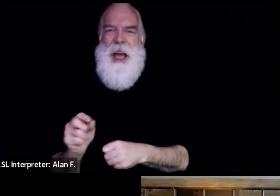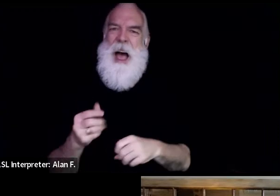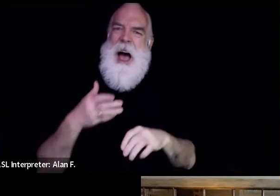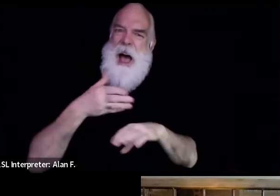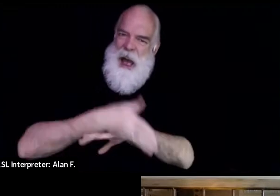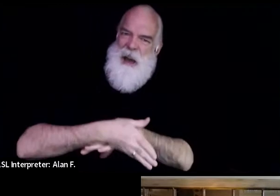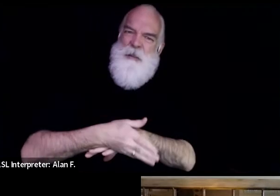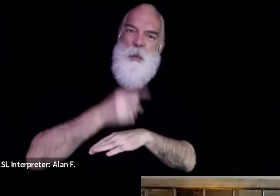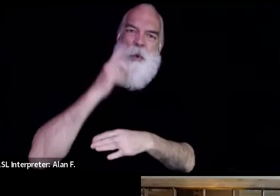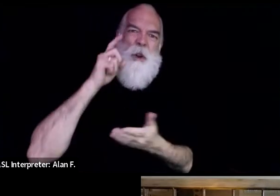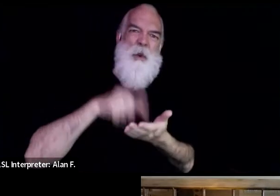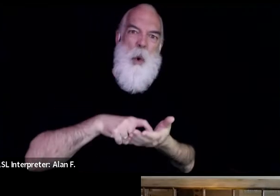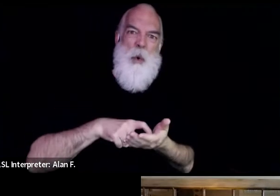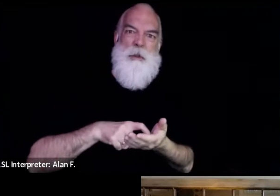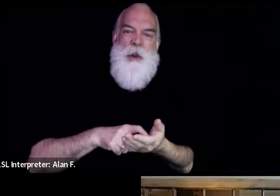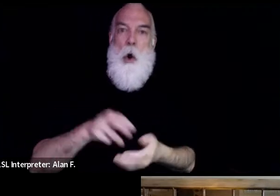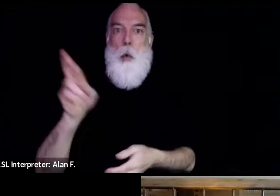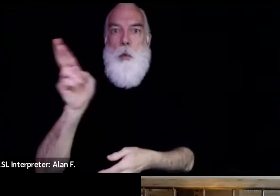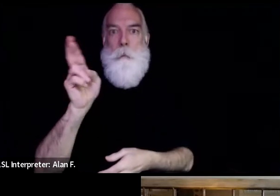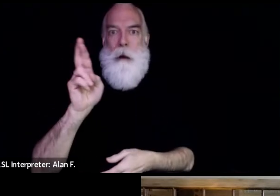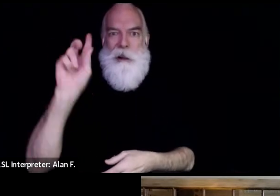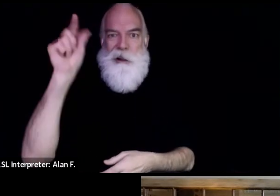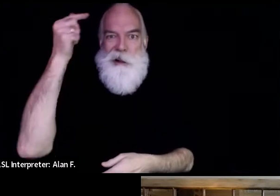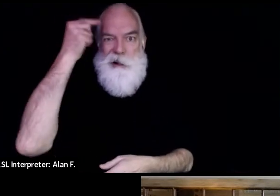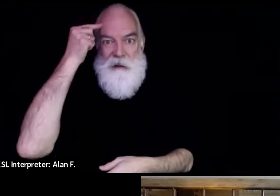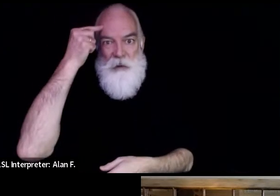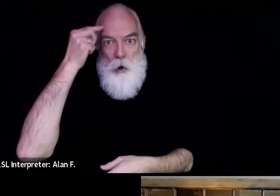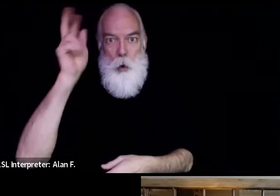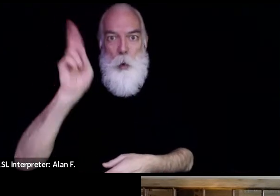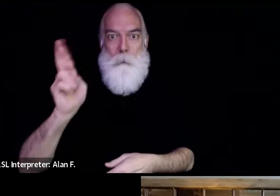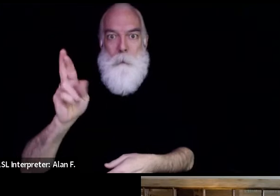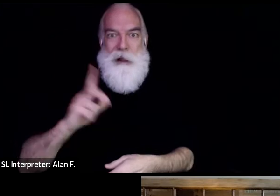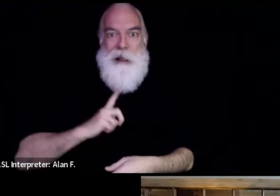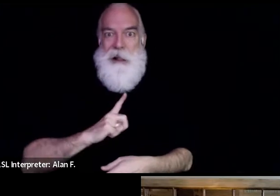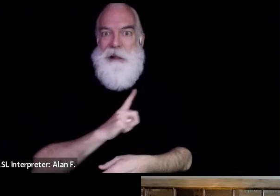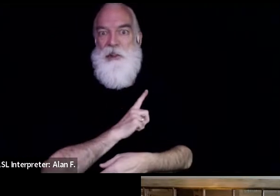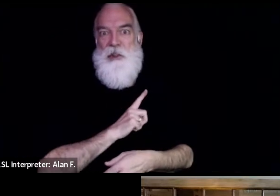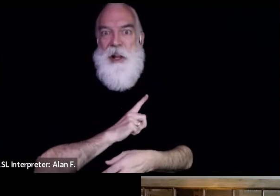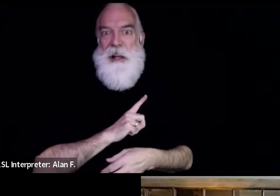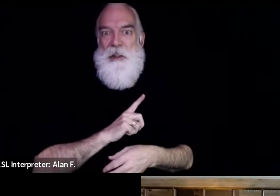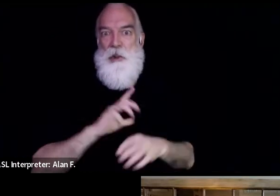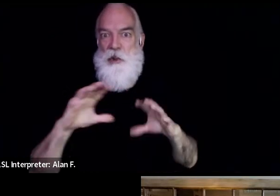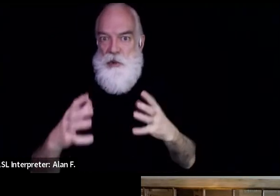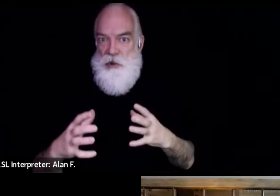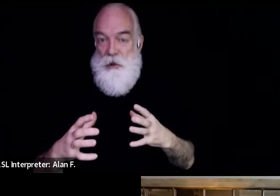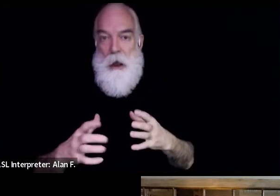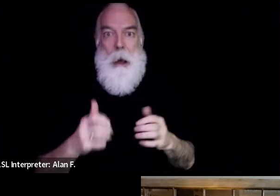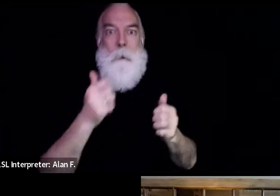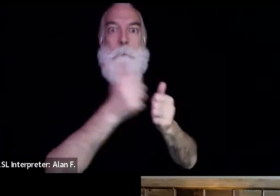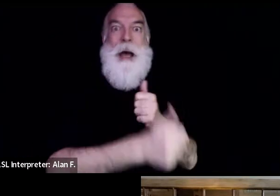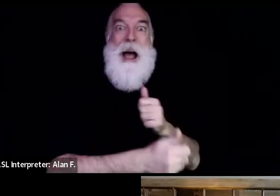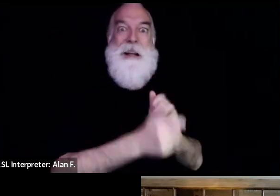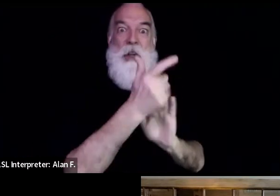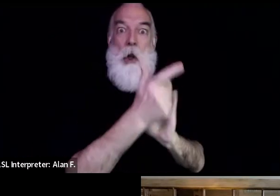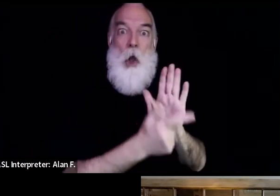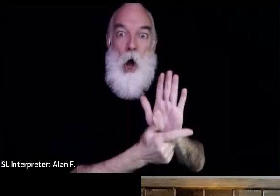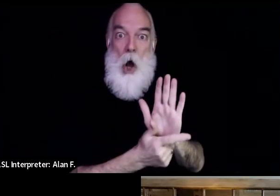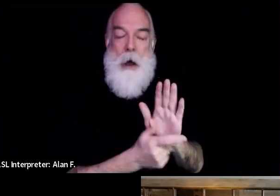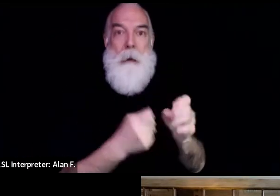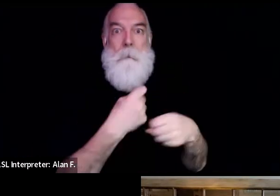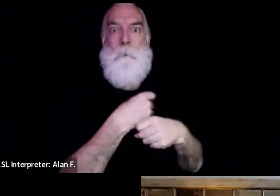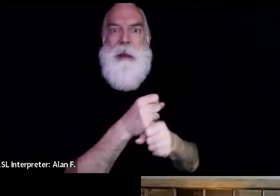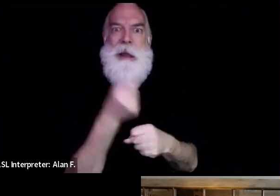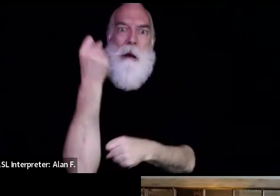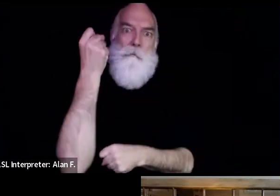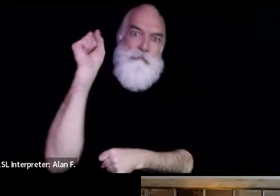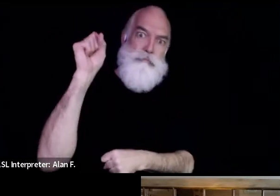states controlled by Republican governors and legislatures passing law, increasing penalties for public protests. Several of those states have